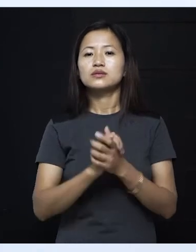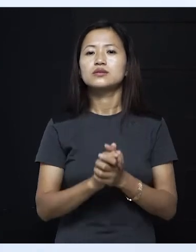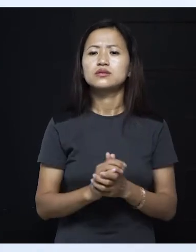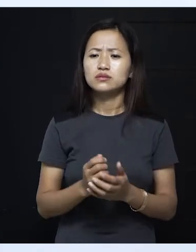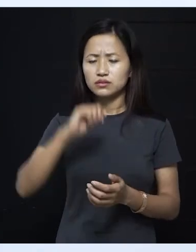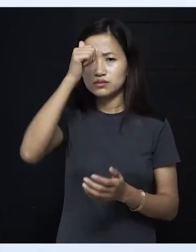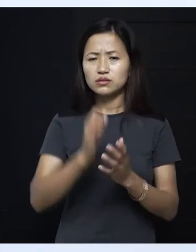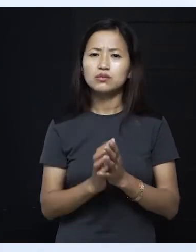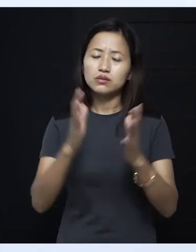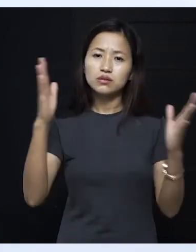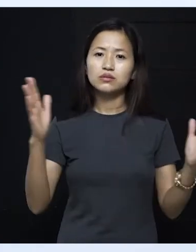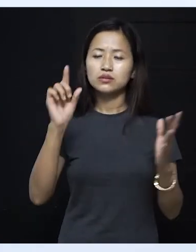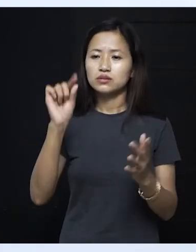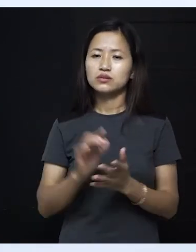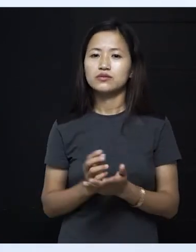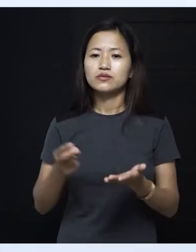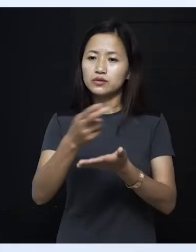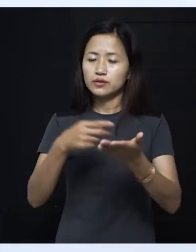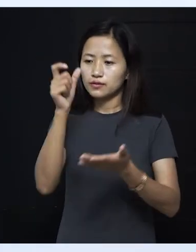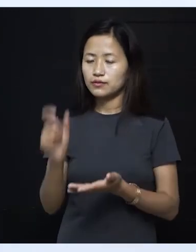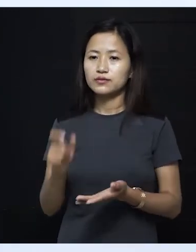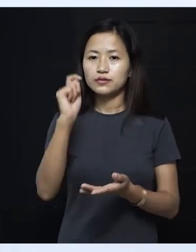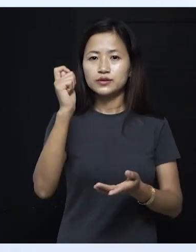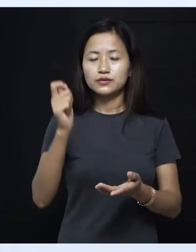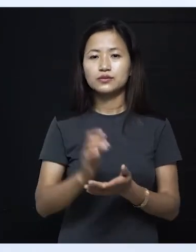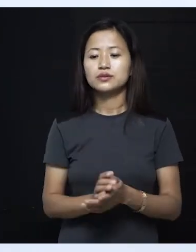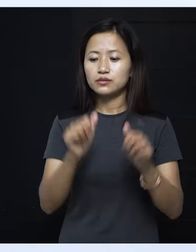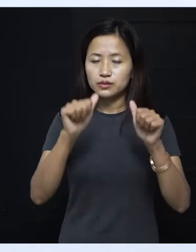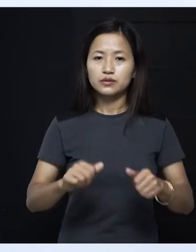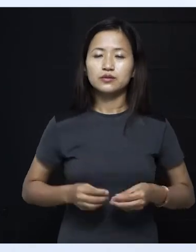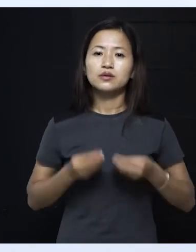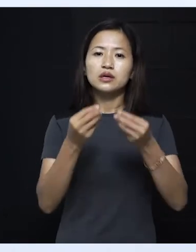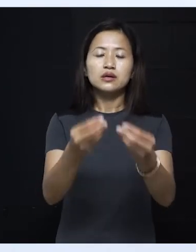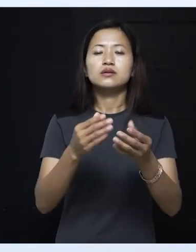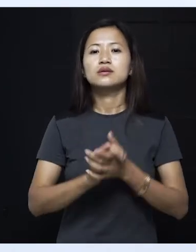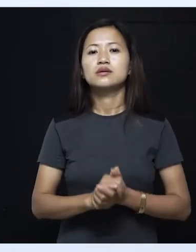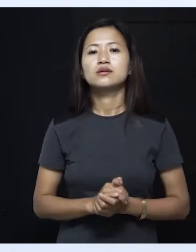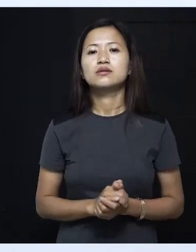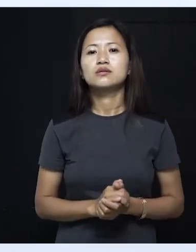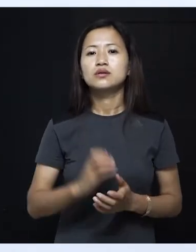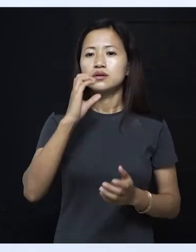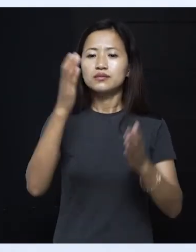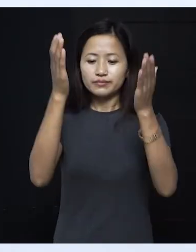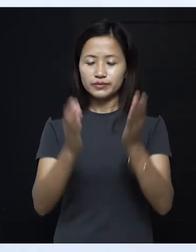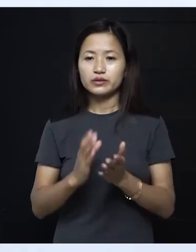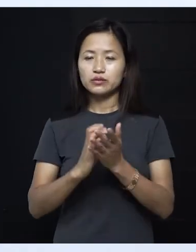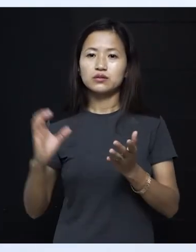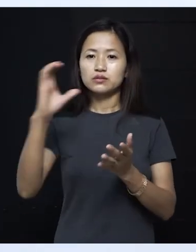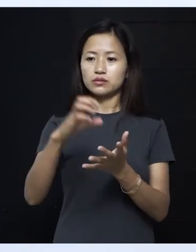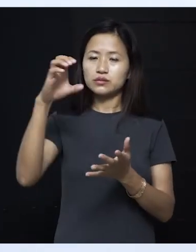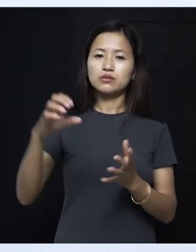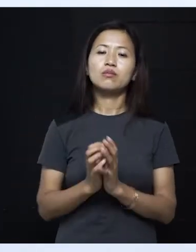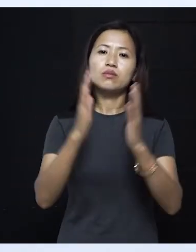do lots of things for the farmers so that they will be able to give the country will be able to get